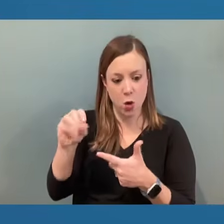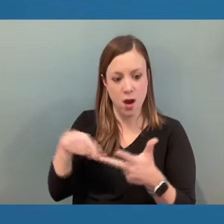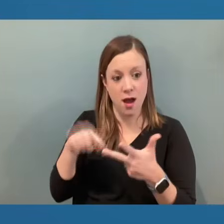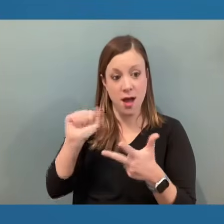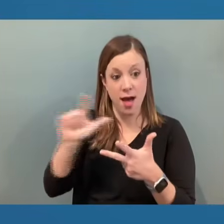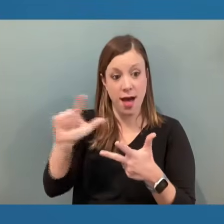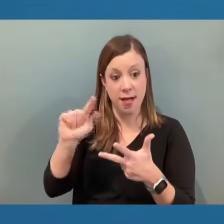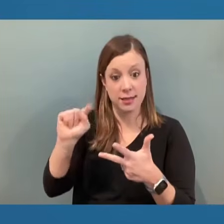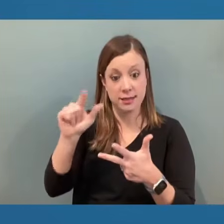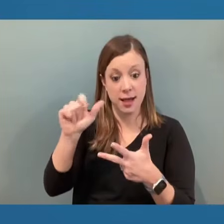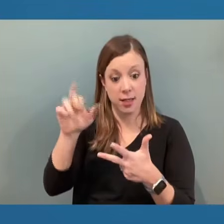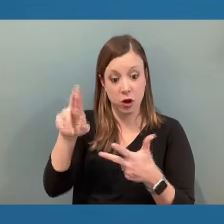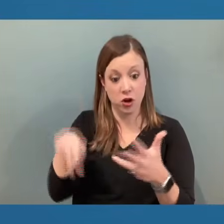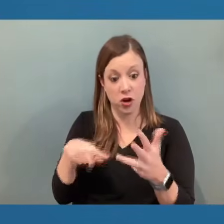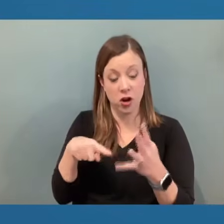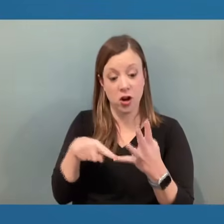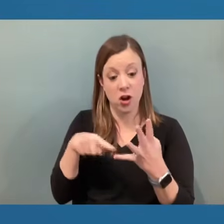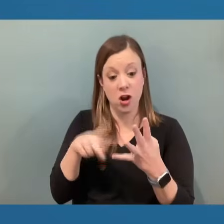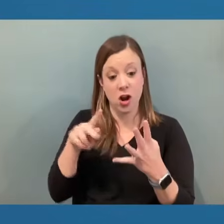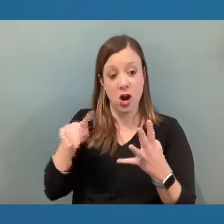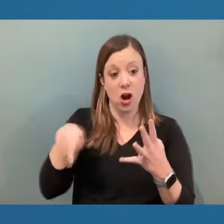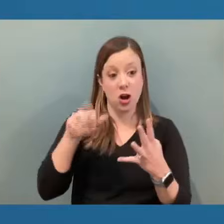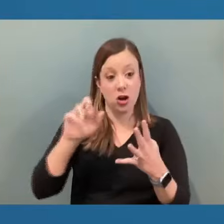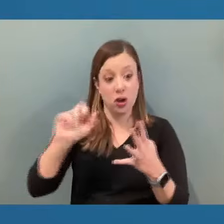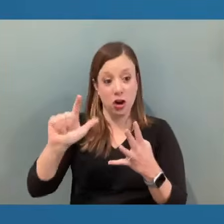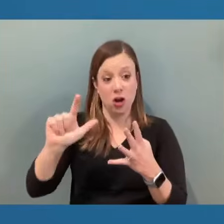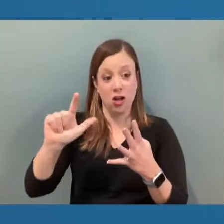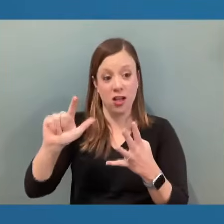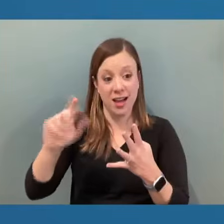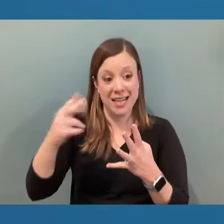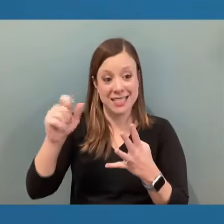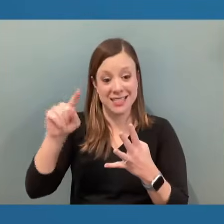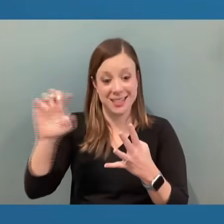and of course, Carl Hastie, without whose leadership